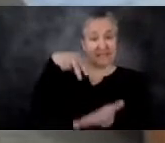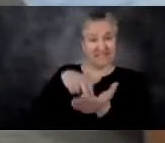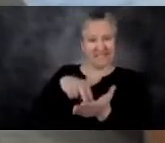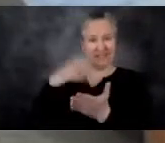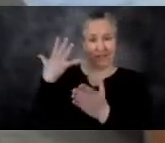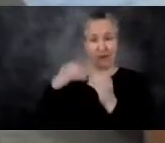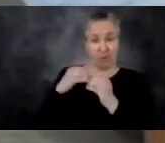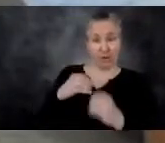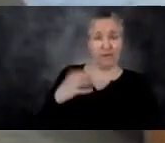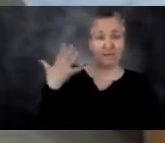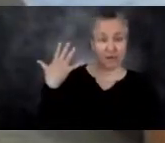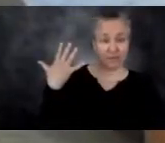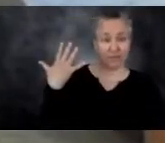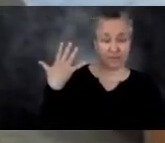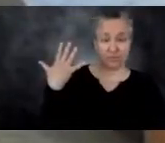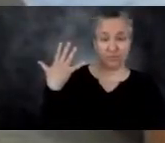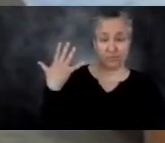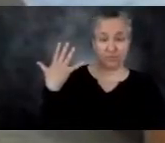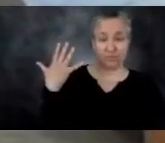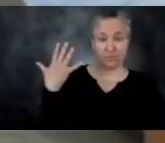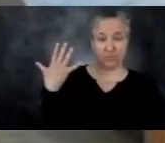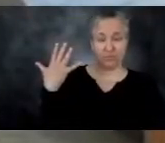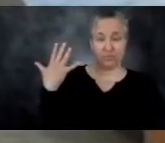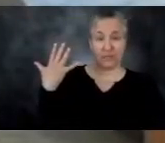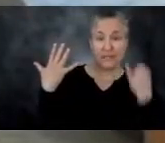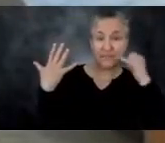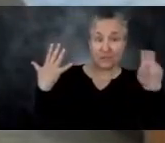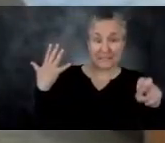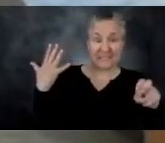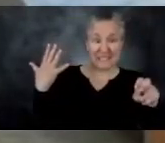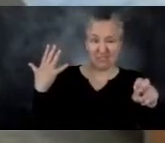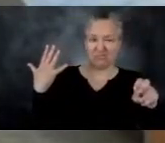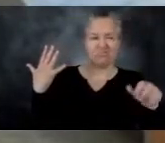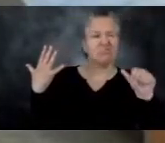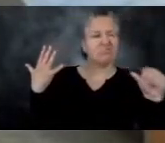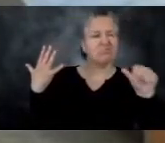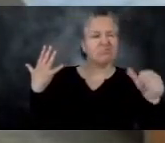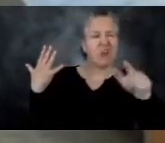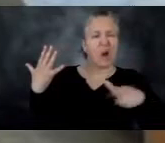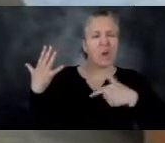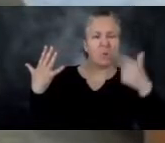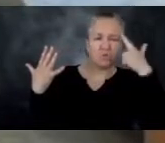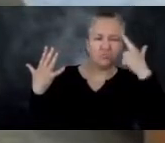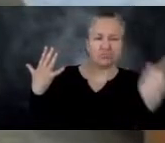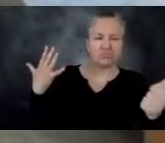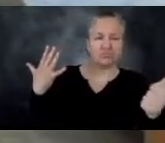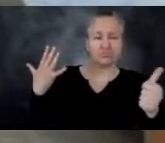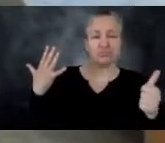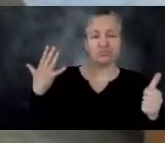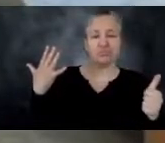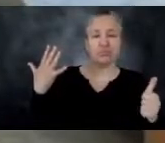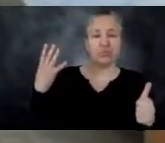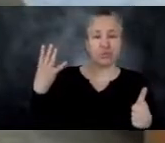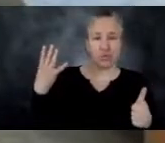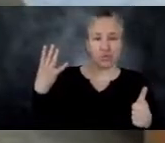more. Here we go, here's five. If you're seated, go ahead and just go as long as you can to keep up with us. Sometimes doing it seated